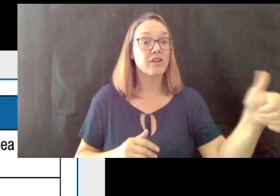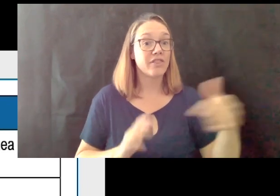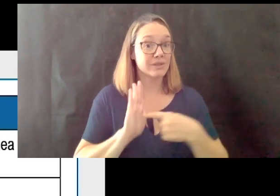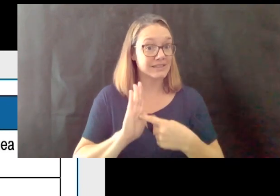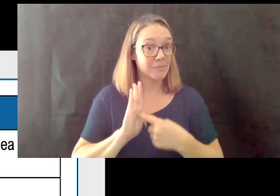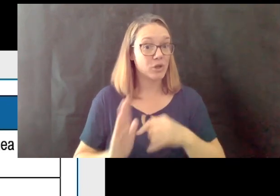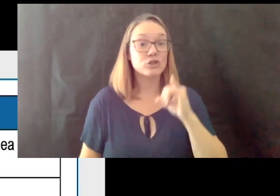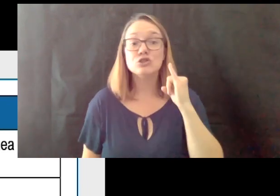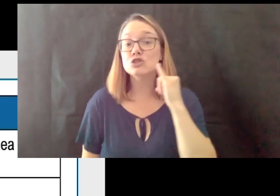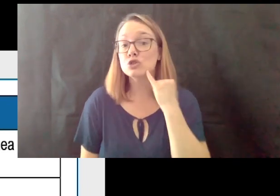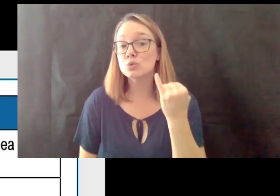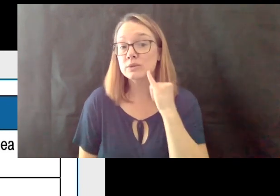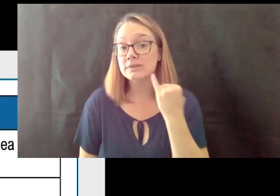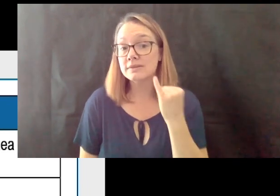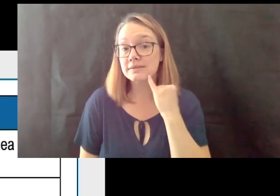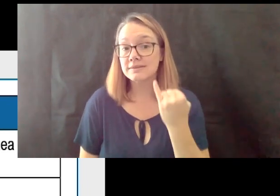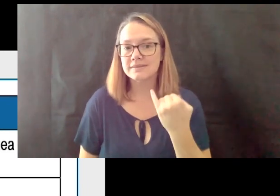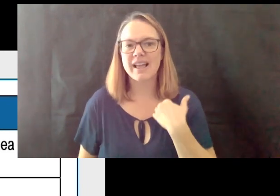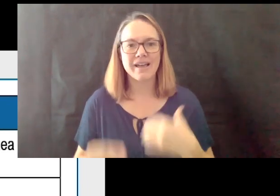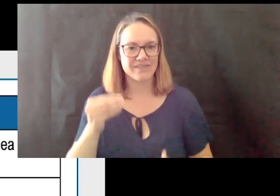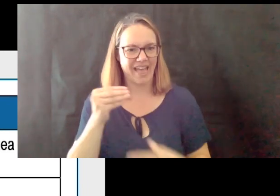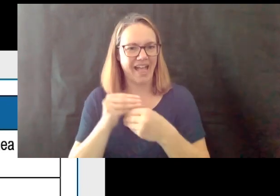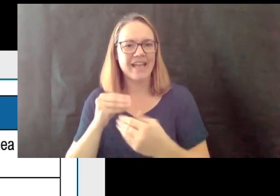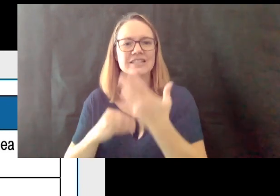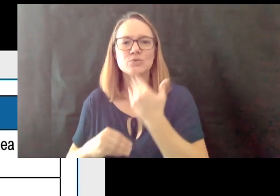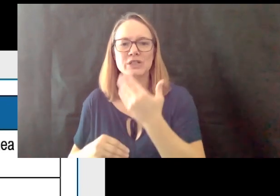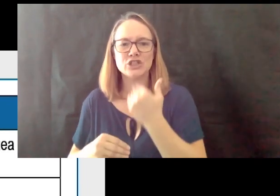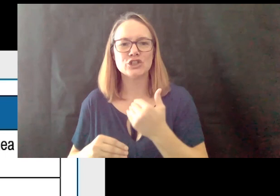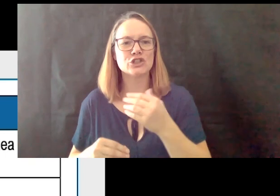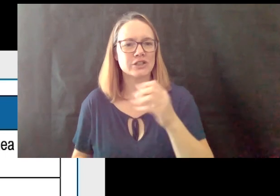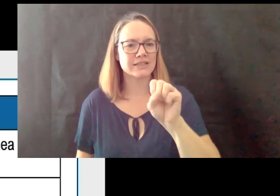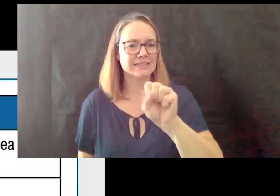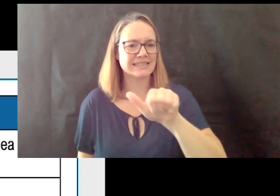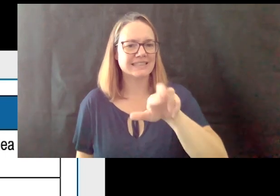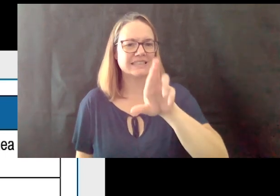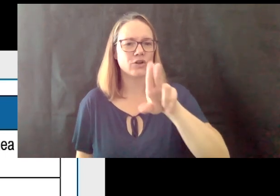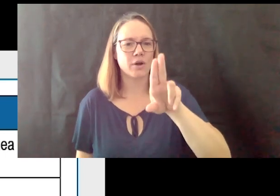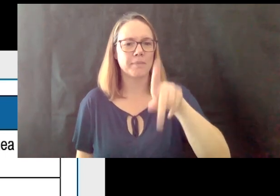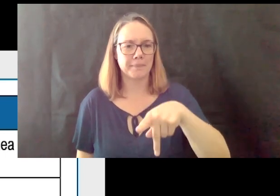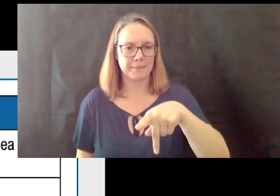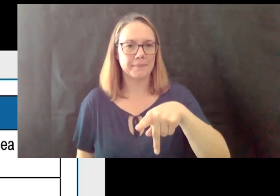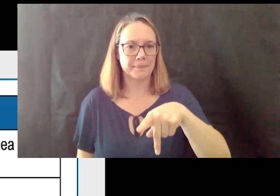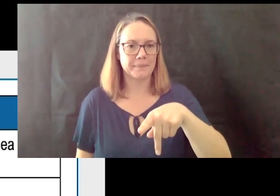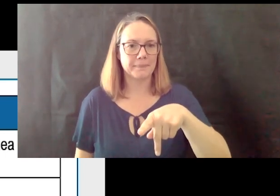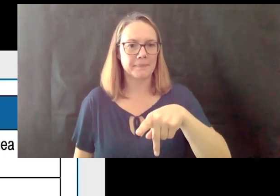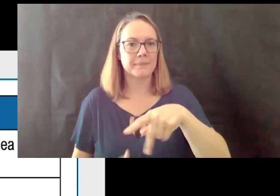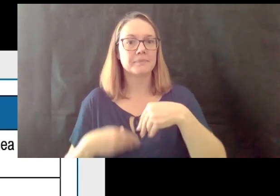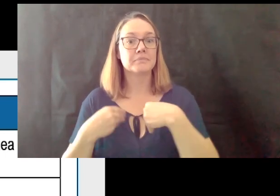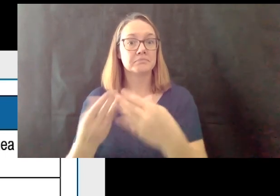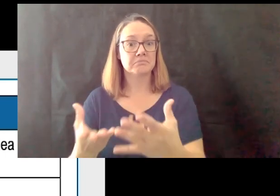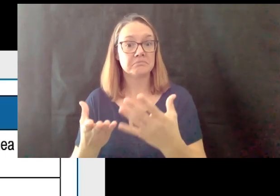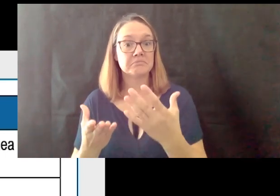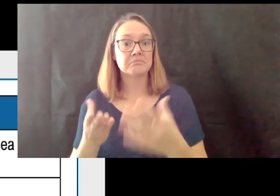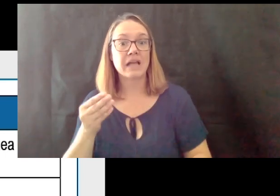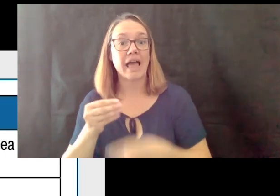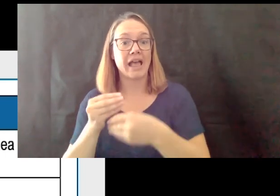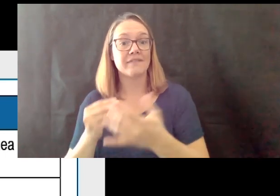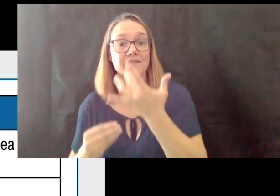juice. So a lot of juices that you get at the grocery store can have added sweeteners and syrups that, you know, bolster the flavor and make them taste